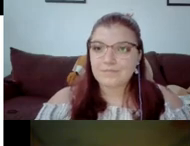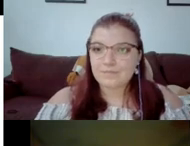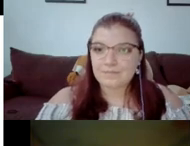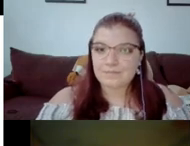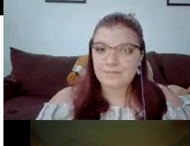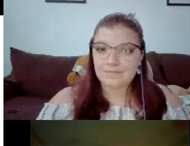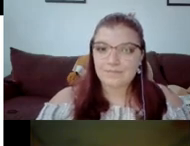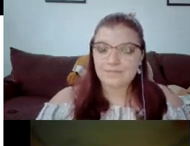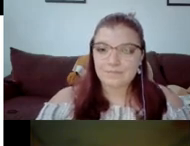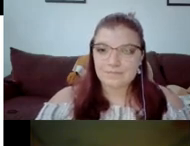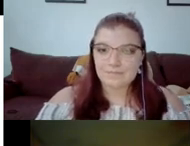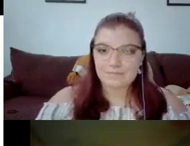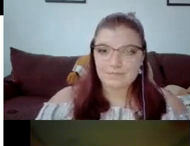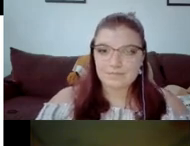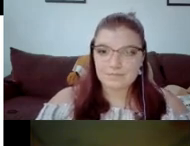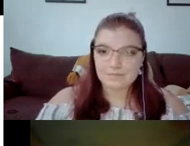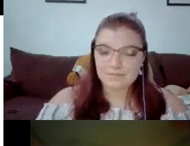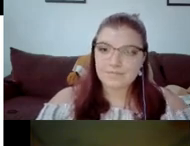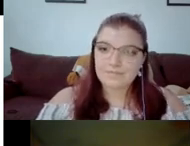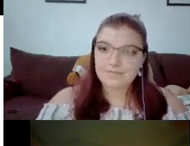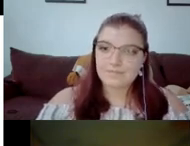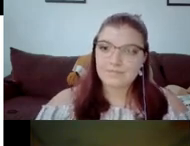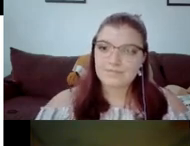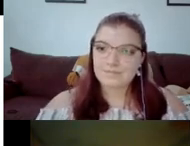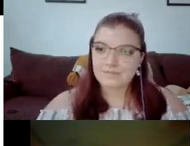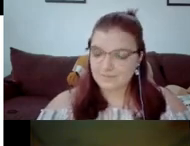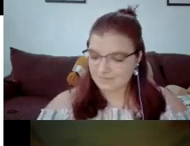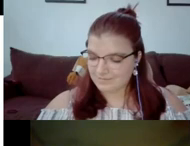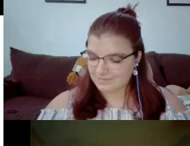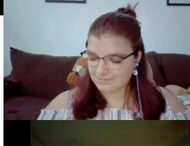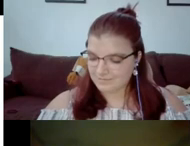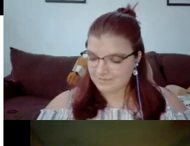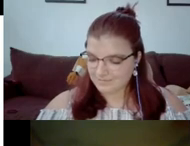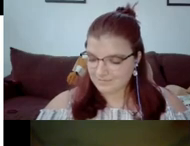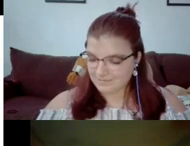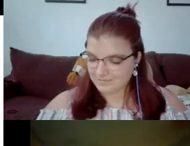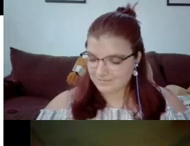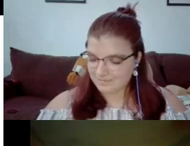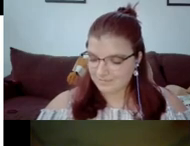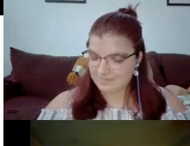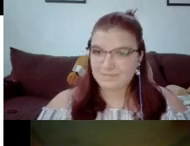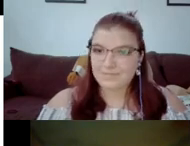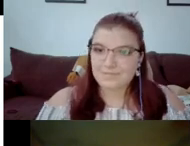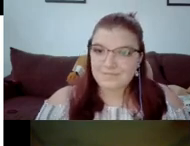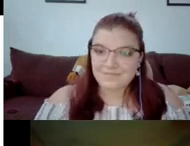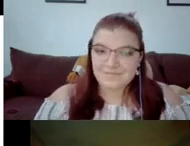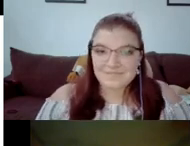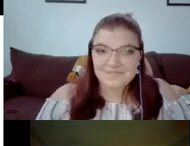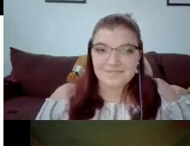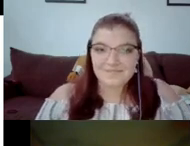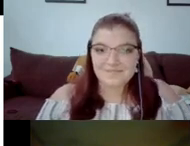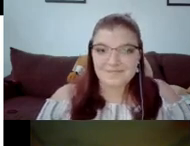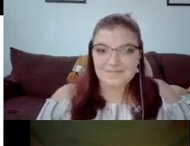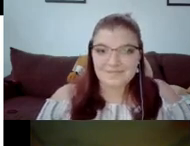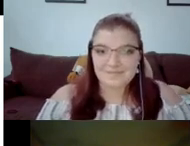down. Well, at that point, New York State threw Brockport a lifeline. And that was through what